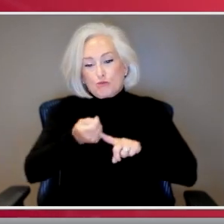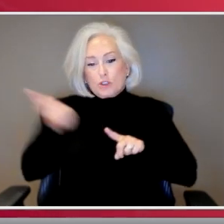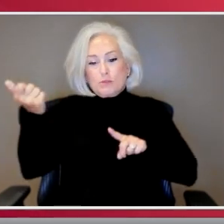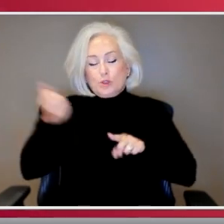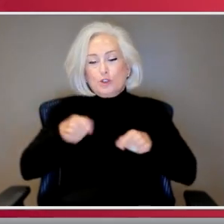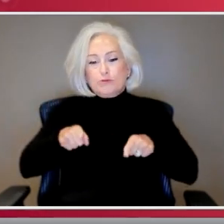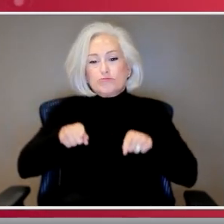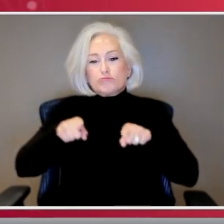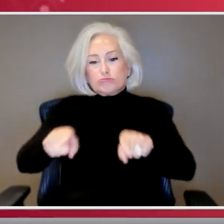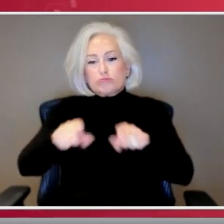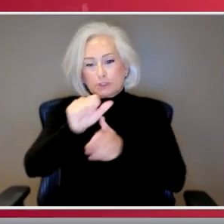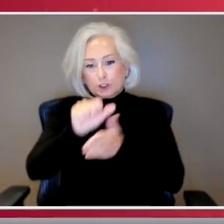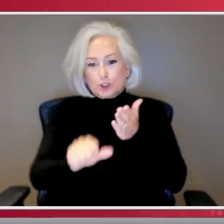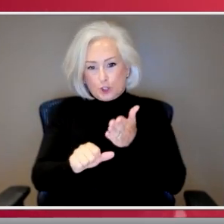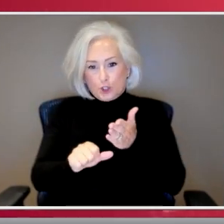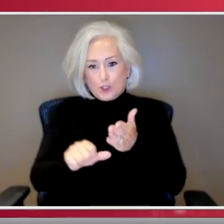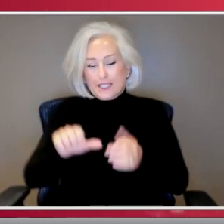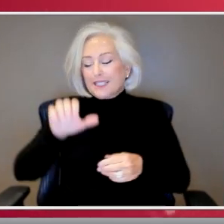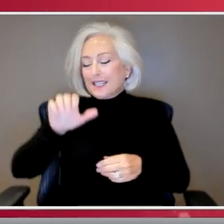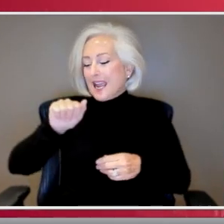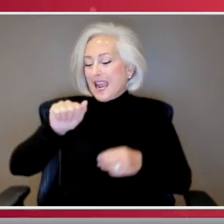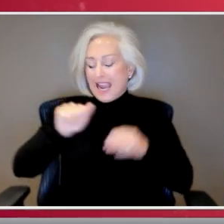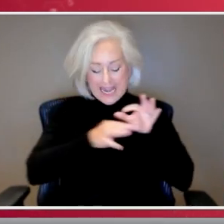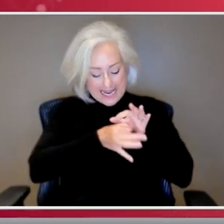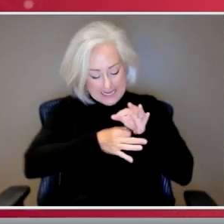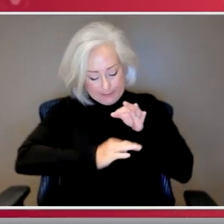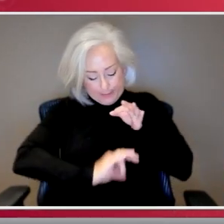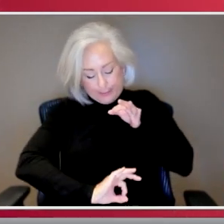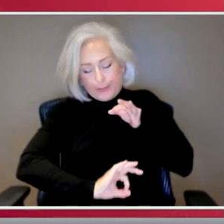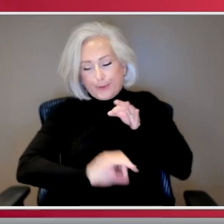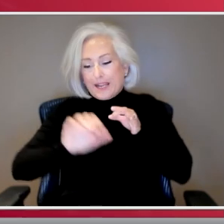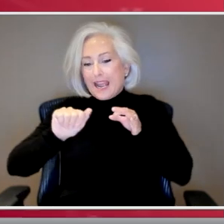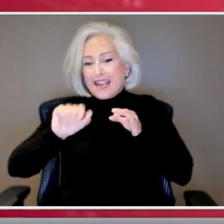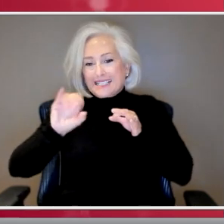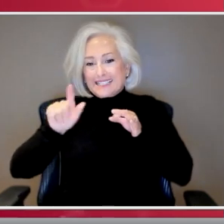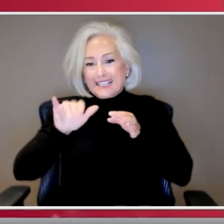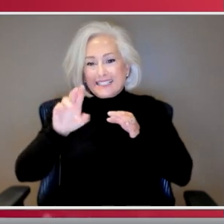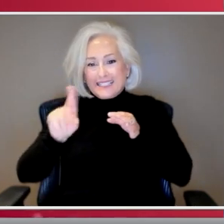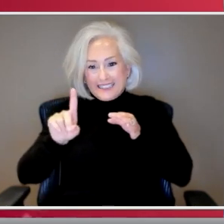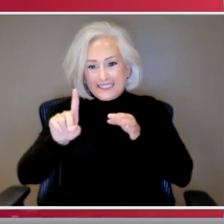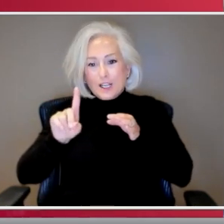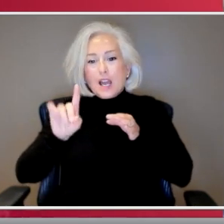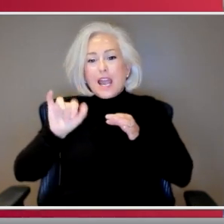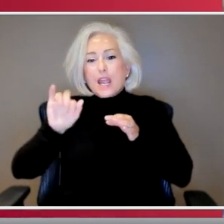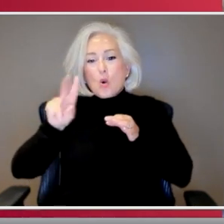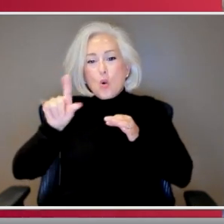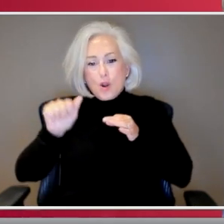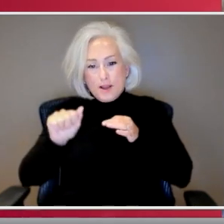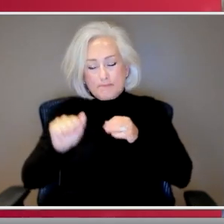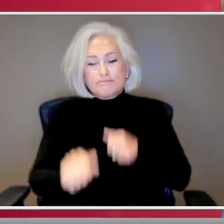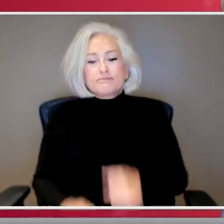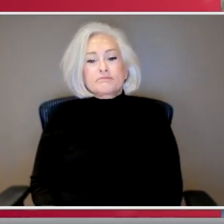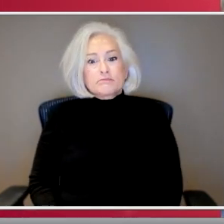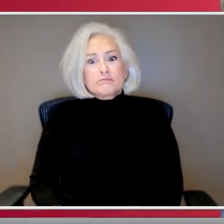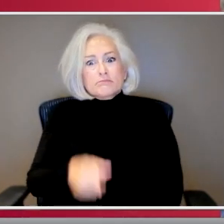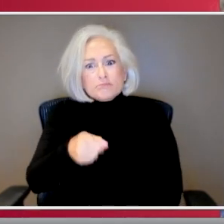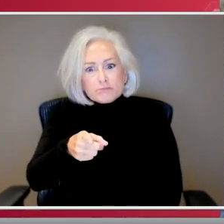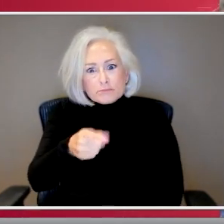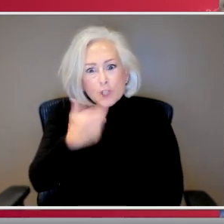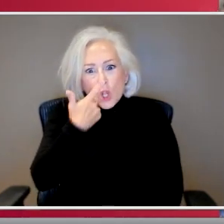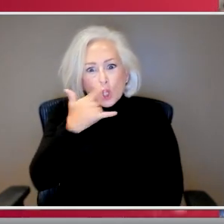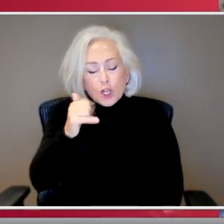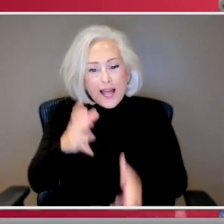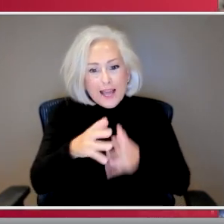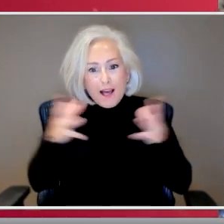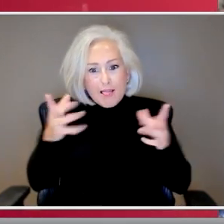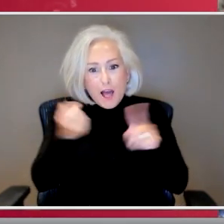weird? Yes, those? quite First weird. time you've seen those? Yes. That looks like a lot to remove from someone. So what do